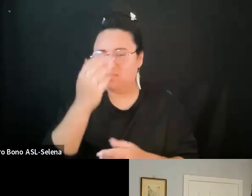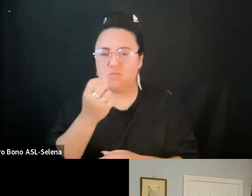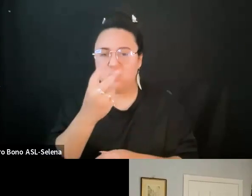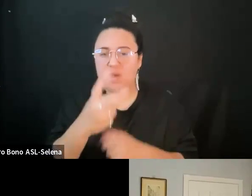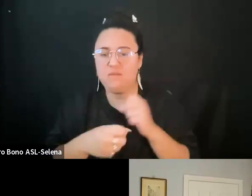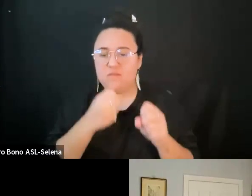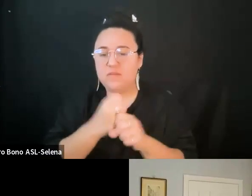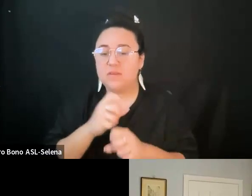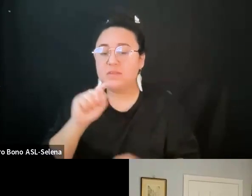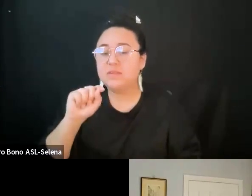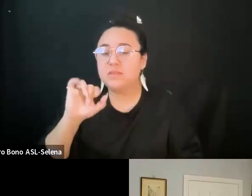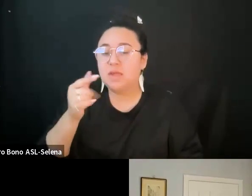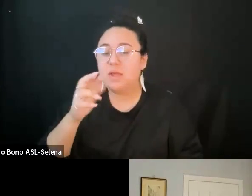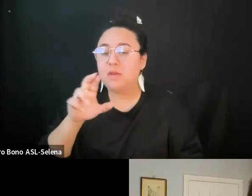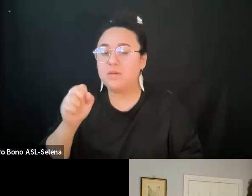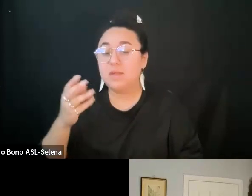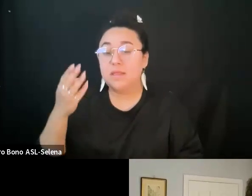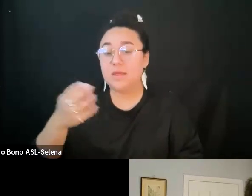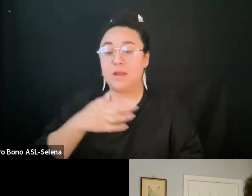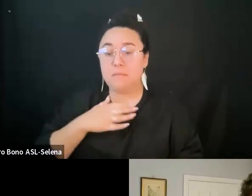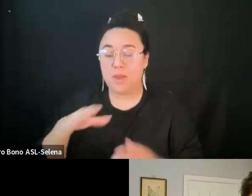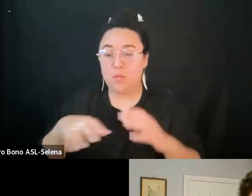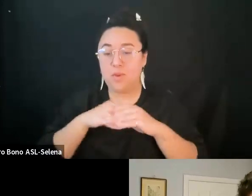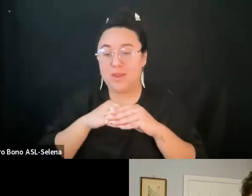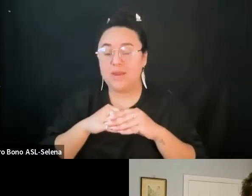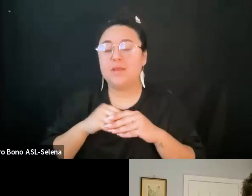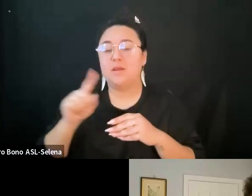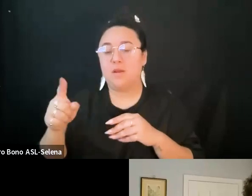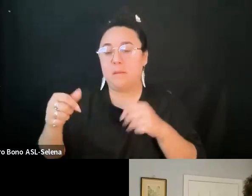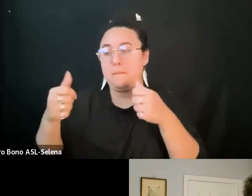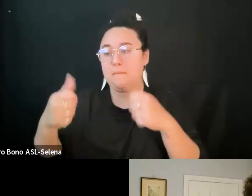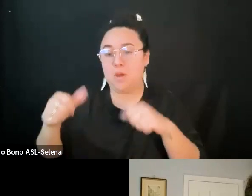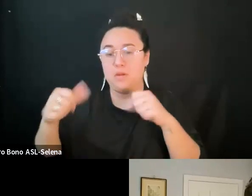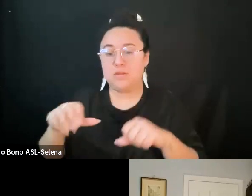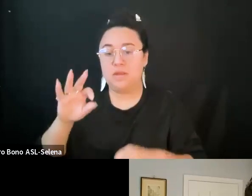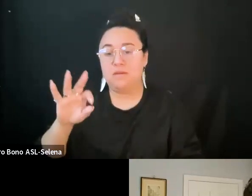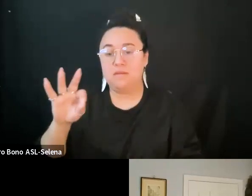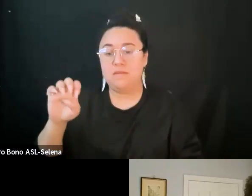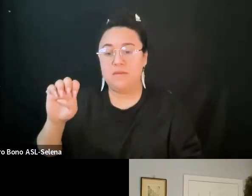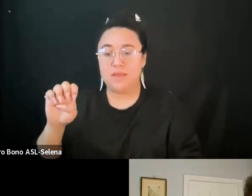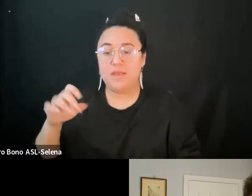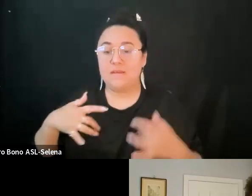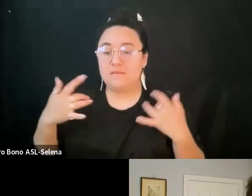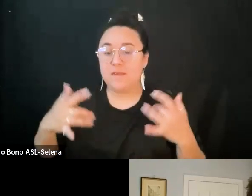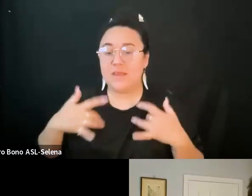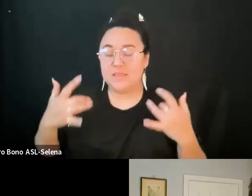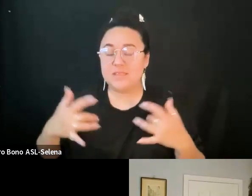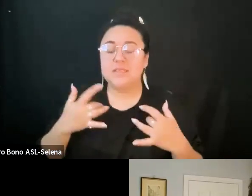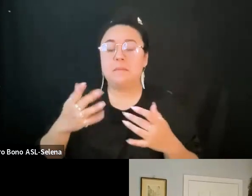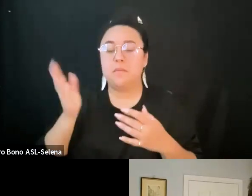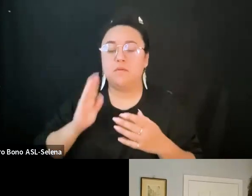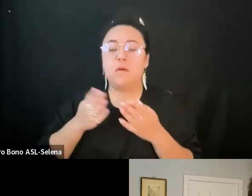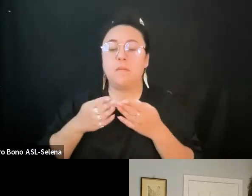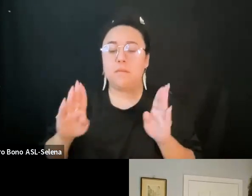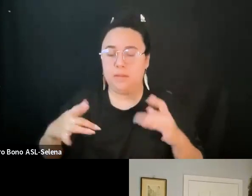So yeah, Tigress was at my wedding, because if it wasn't for her hosting the FFE events, which were club events for